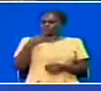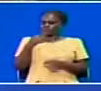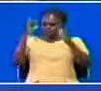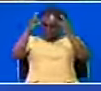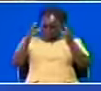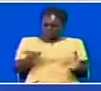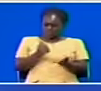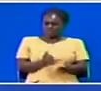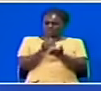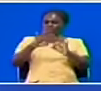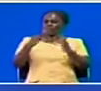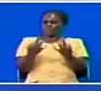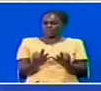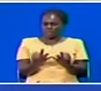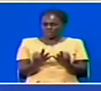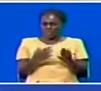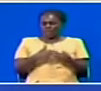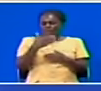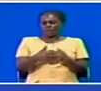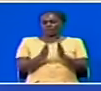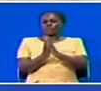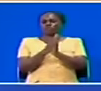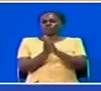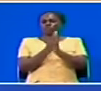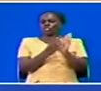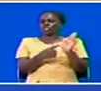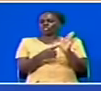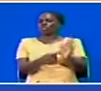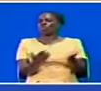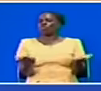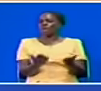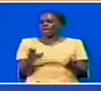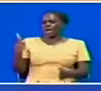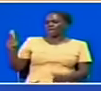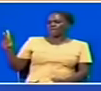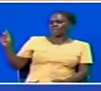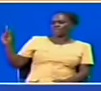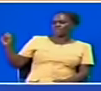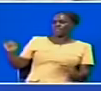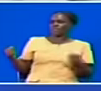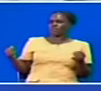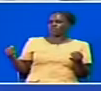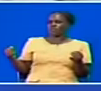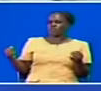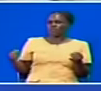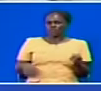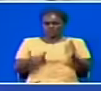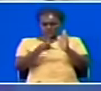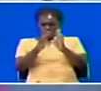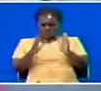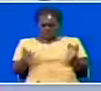decided to assist the family just after the story of Adan was highlighted by KTN News. Wakili